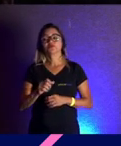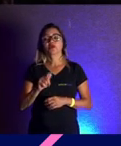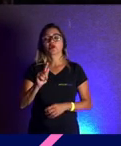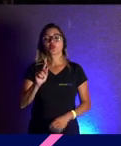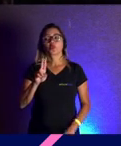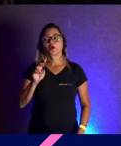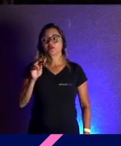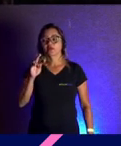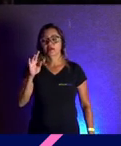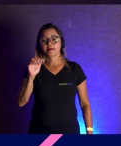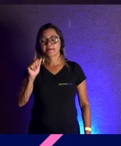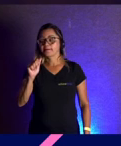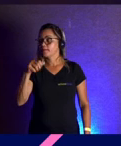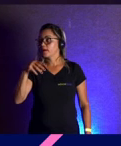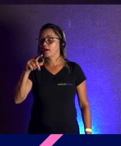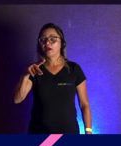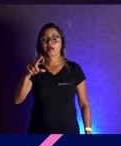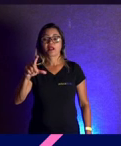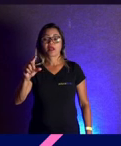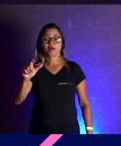commission,